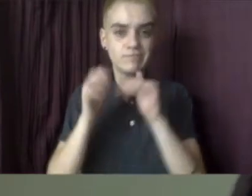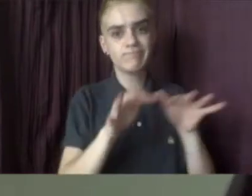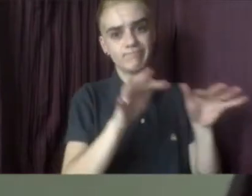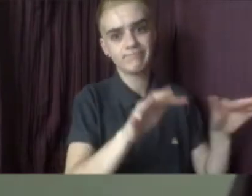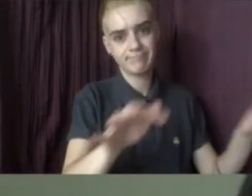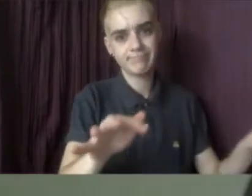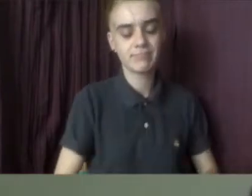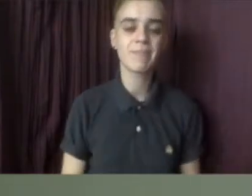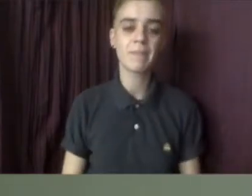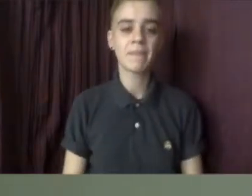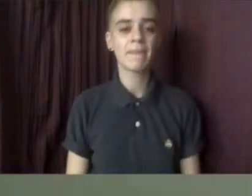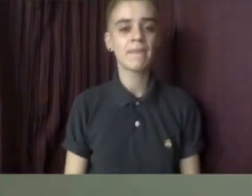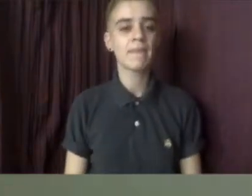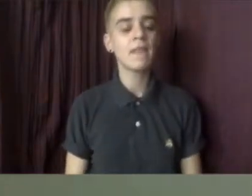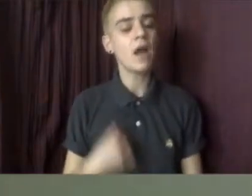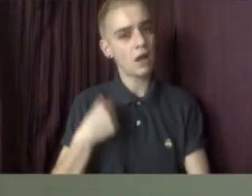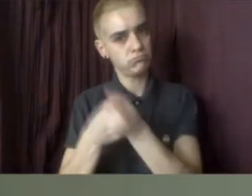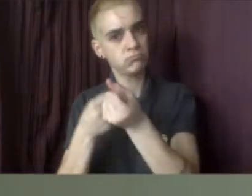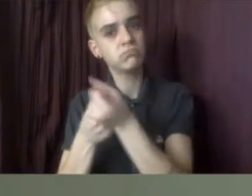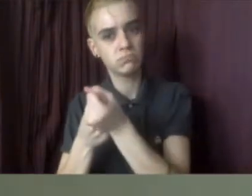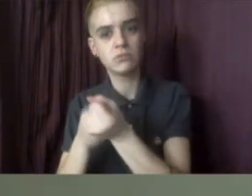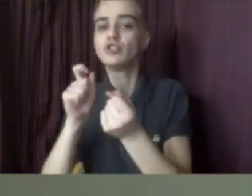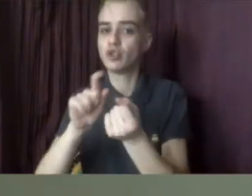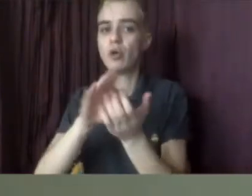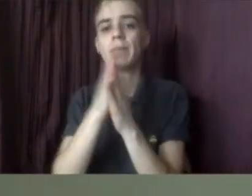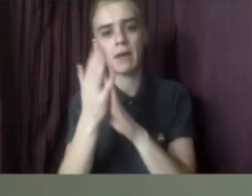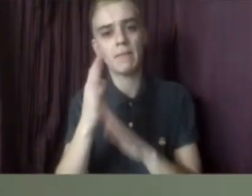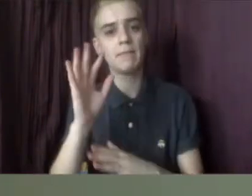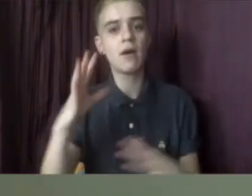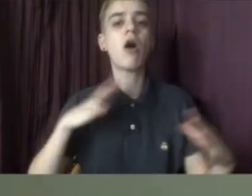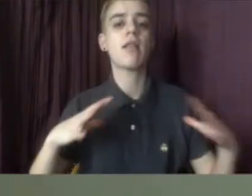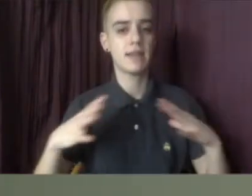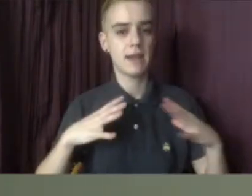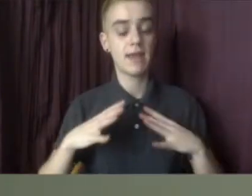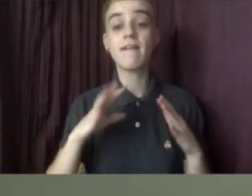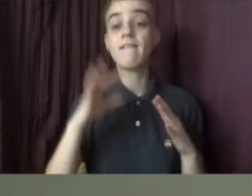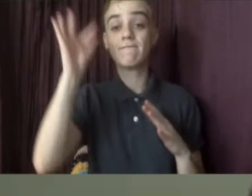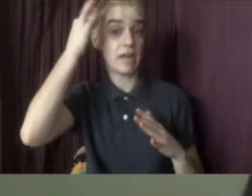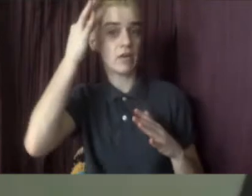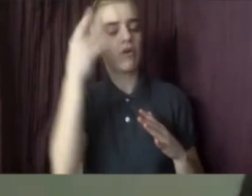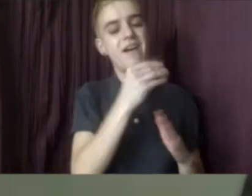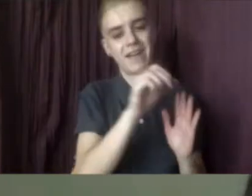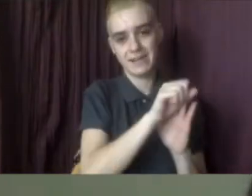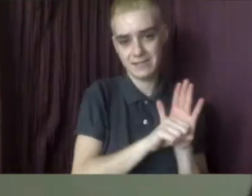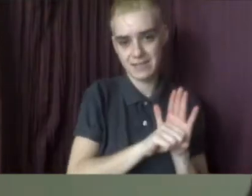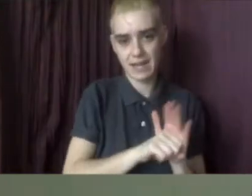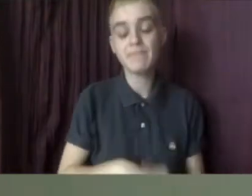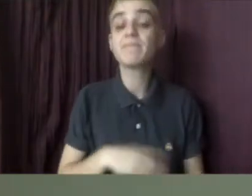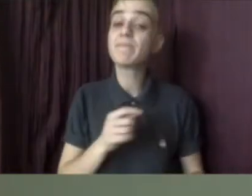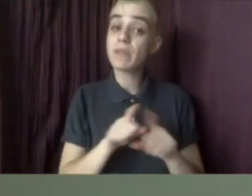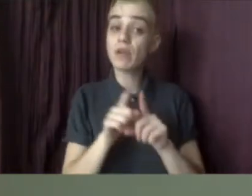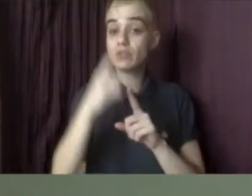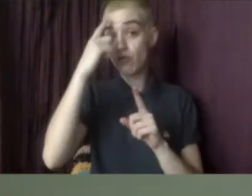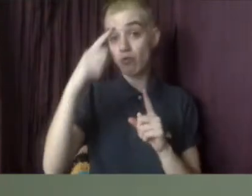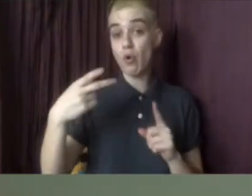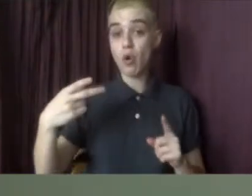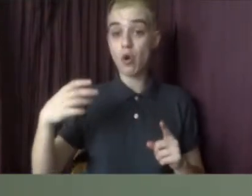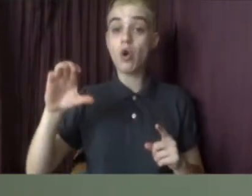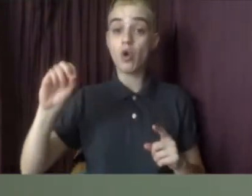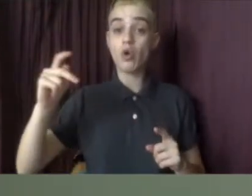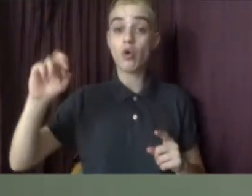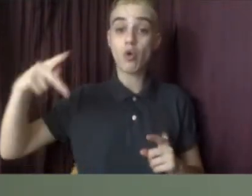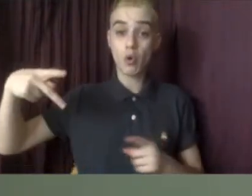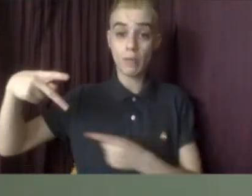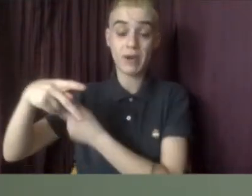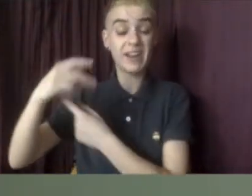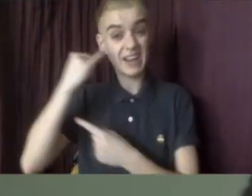it a holiday, right? You don't have to have anybody's permission. So I would urge us to really begin to look at,